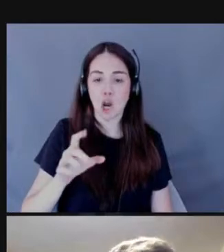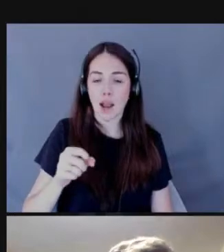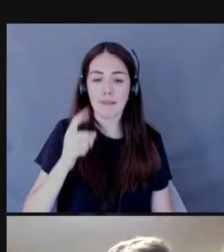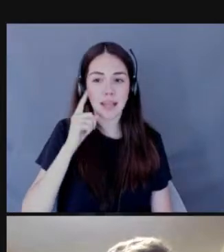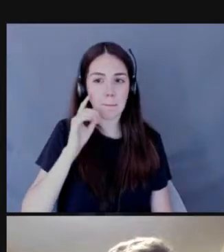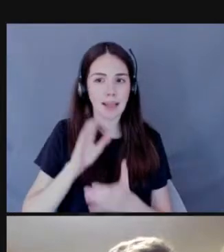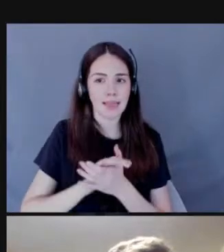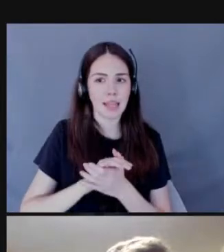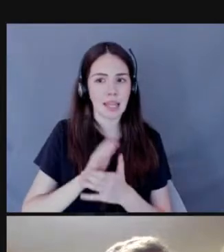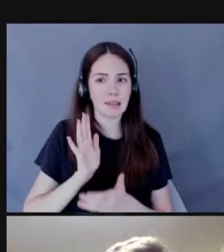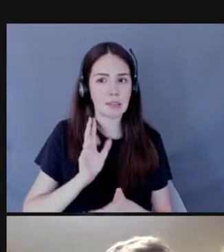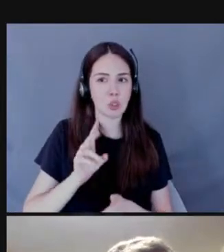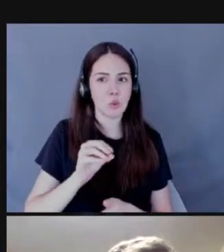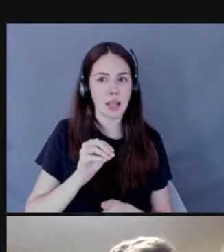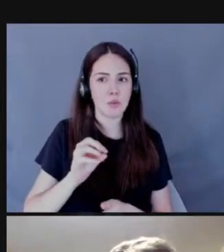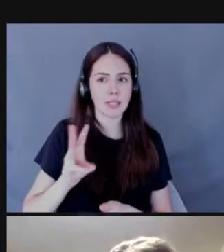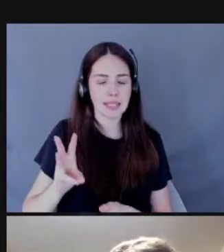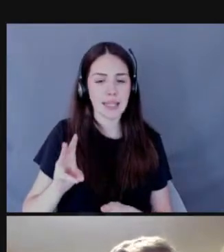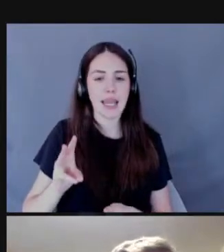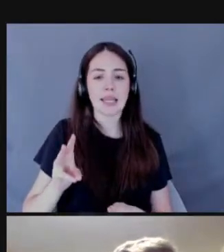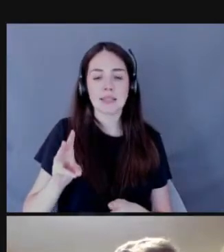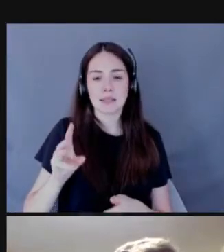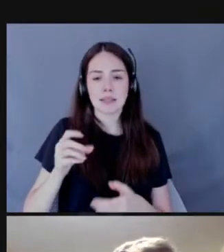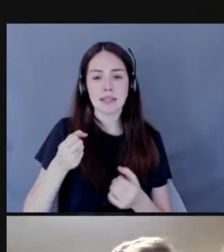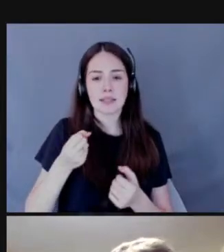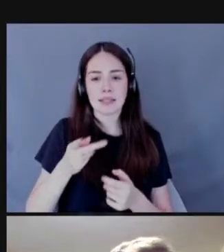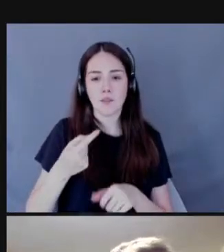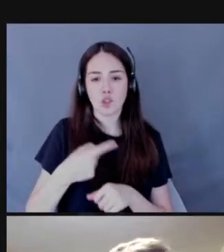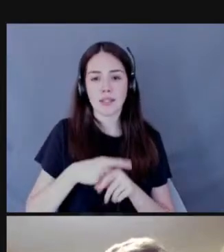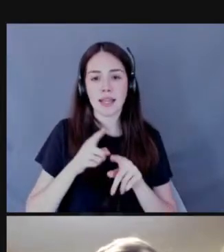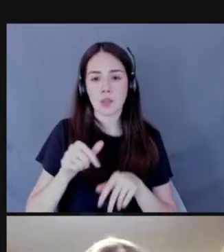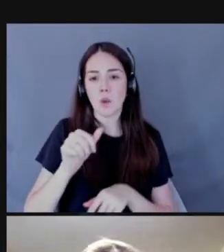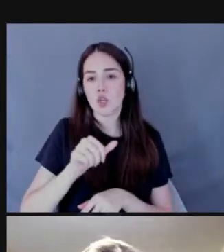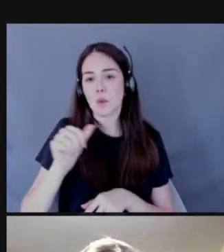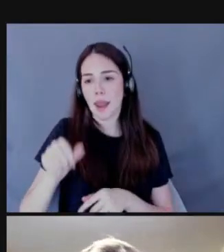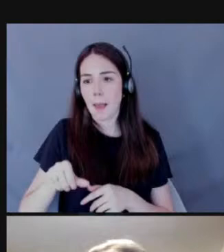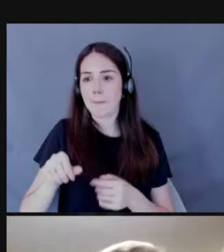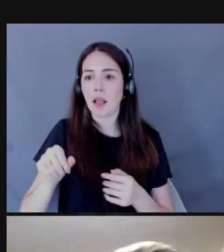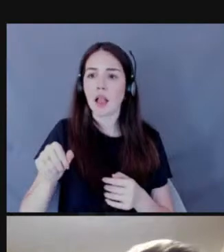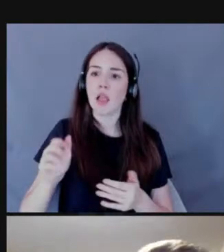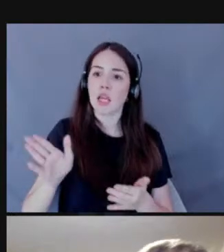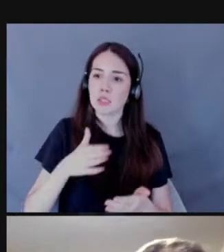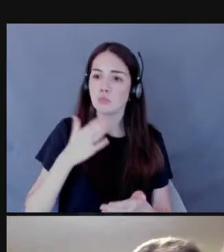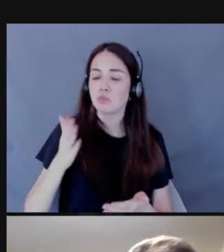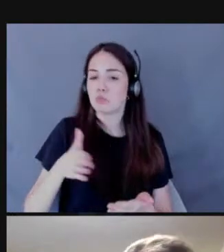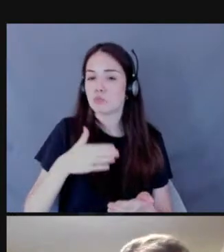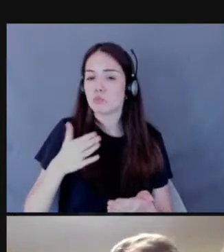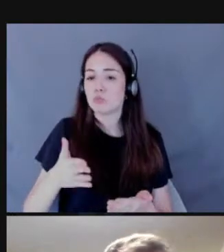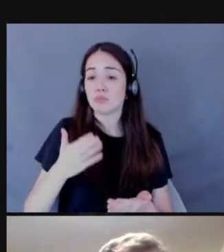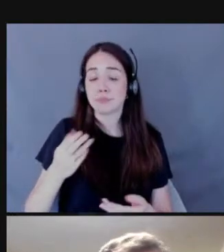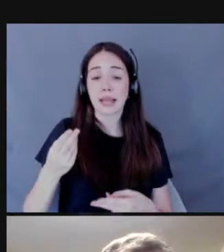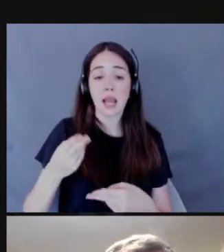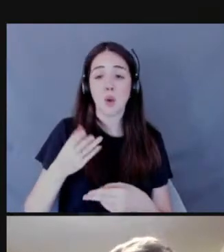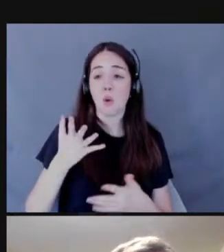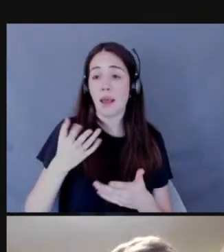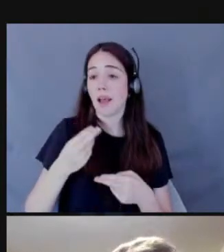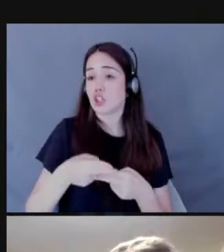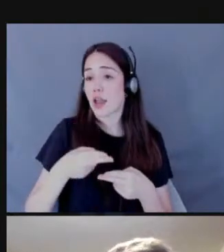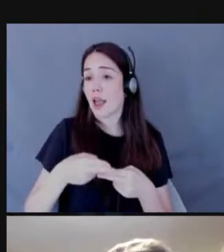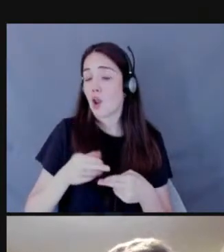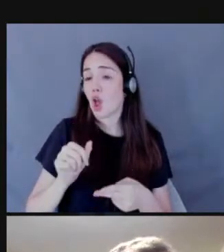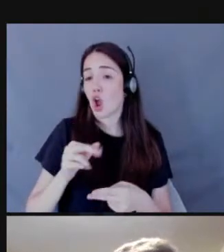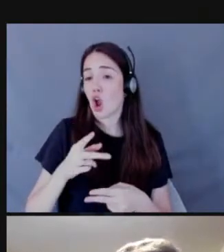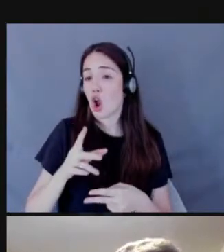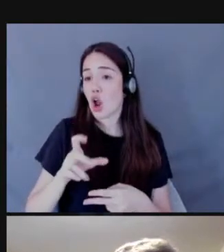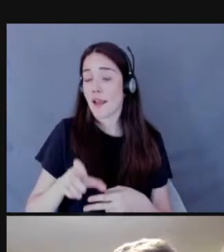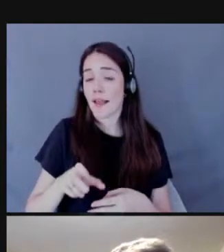2006, I went and spent several days in Annapolis going through that. And a shout out to the archives, who the collection had not